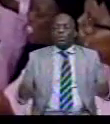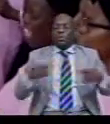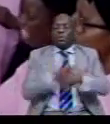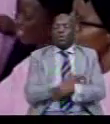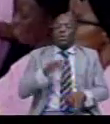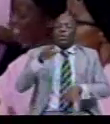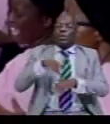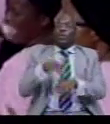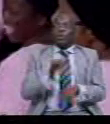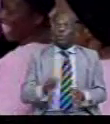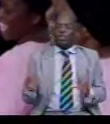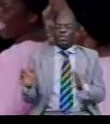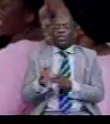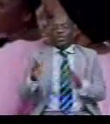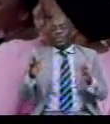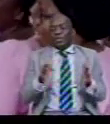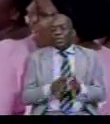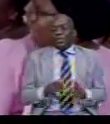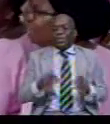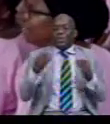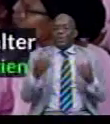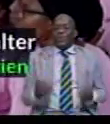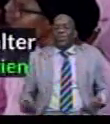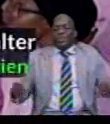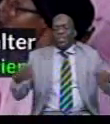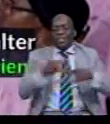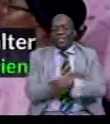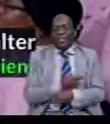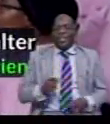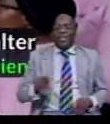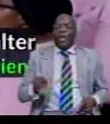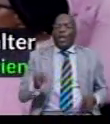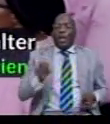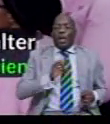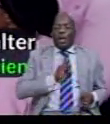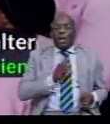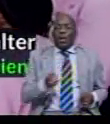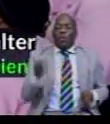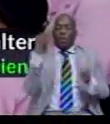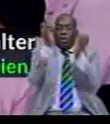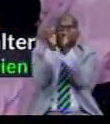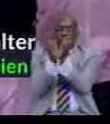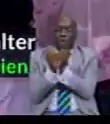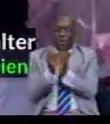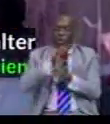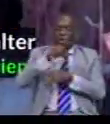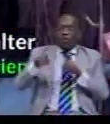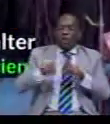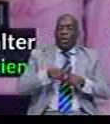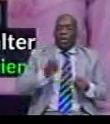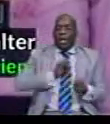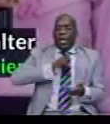touching Jesus today. I was bound when I knelt at the old